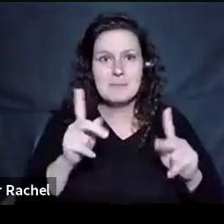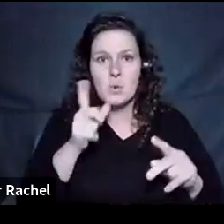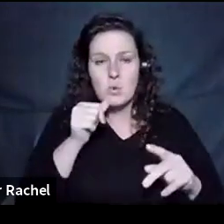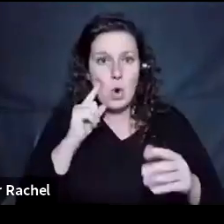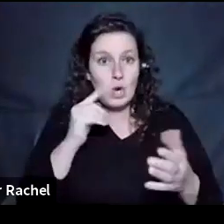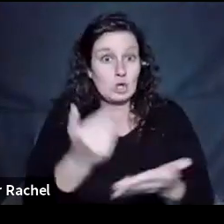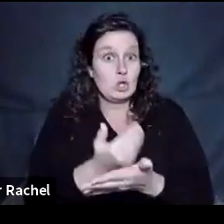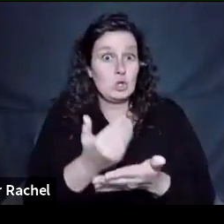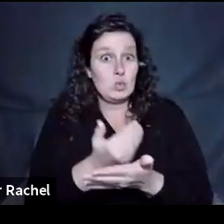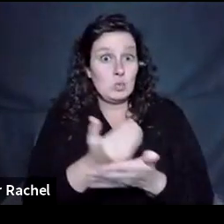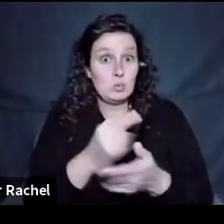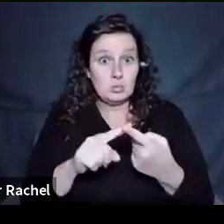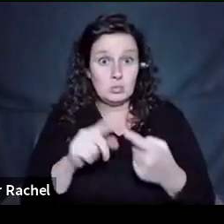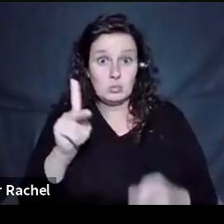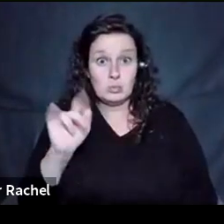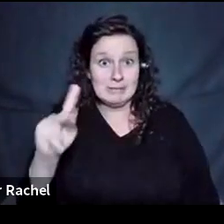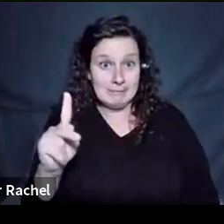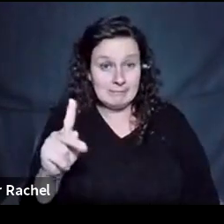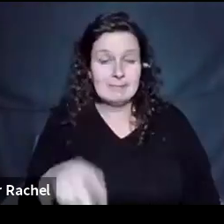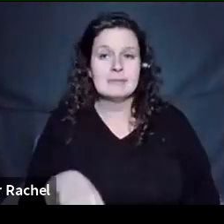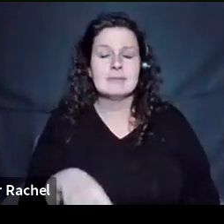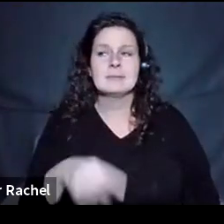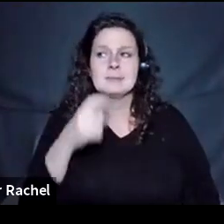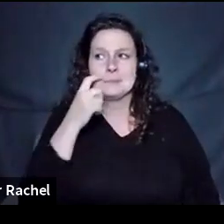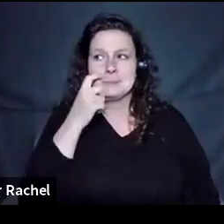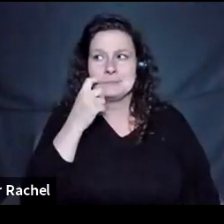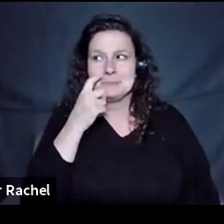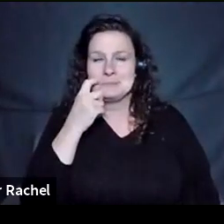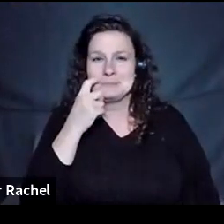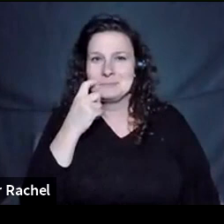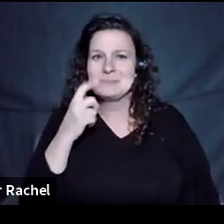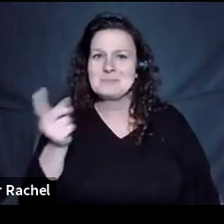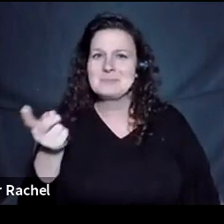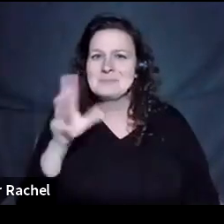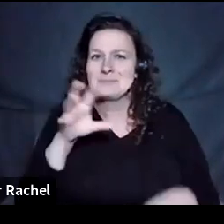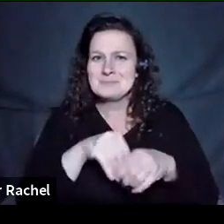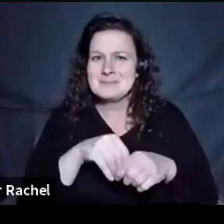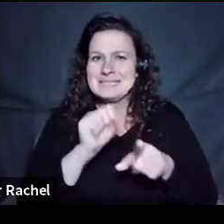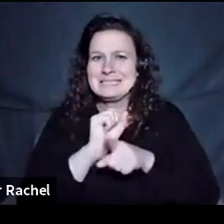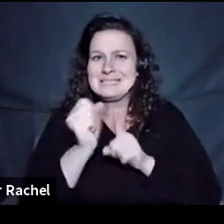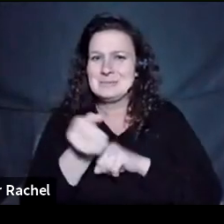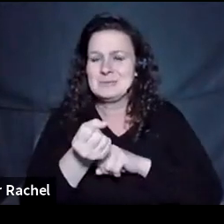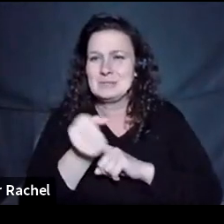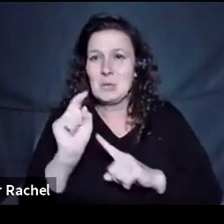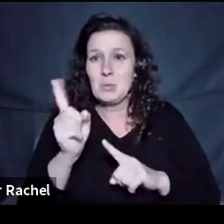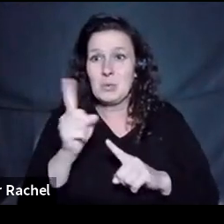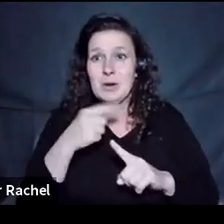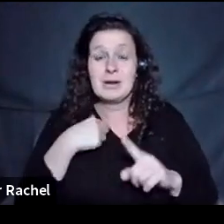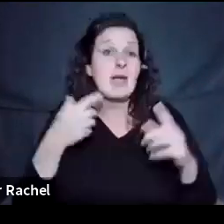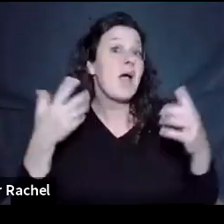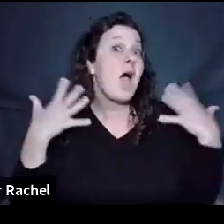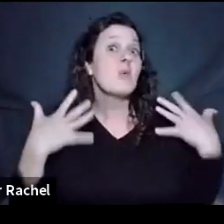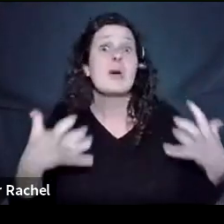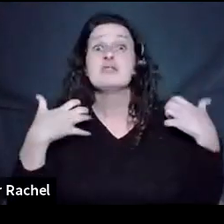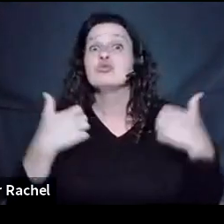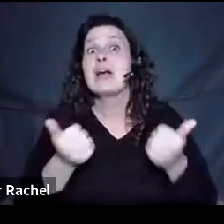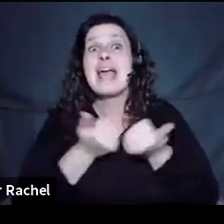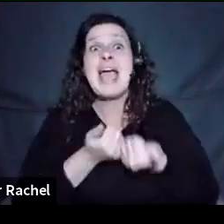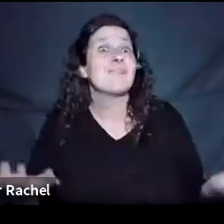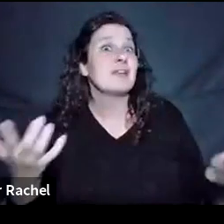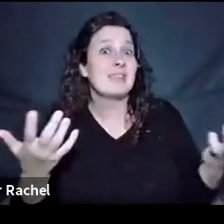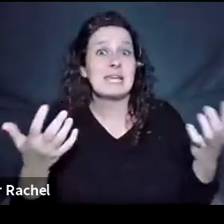to this get into these situations where I want to try anything, I want to try